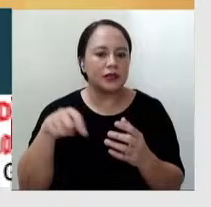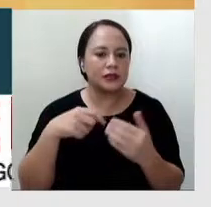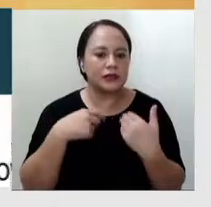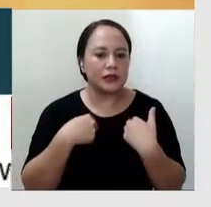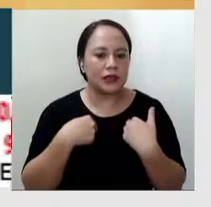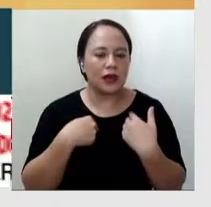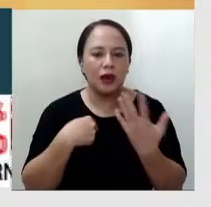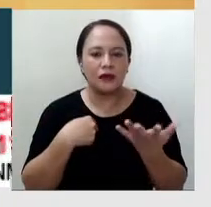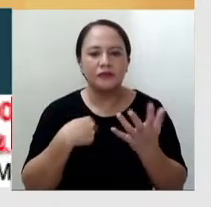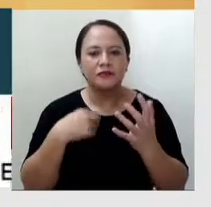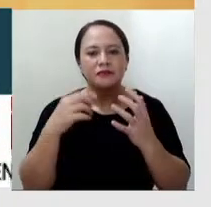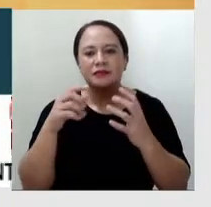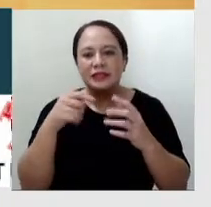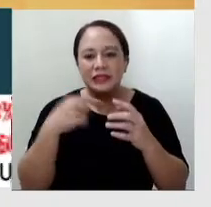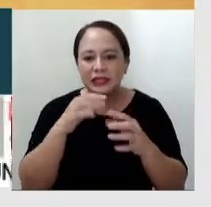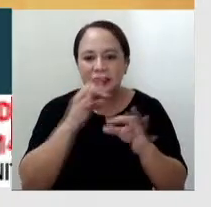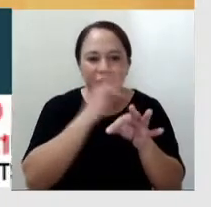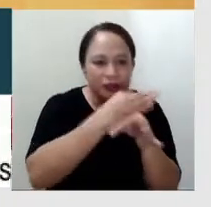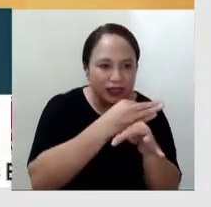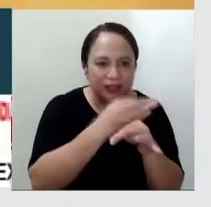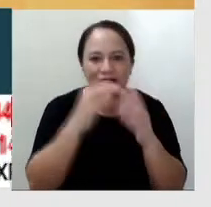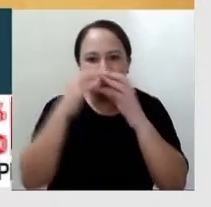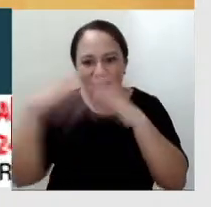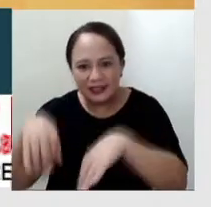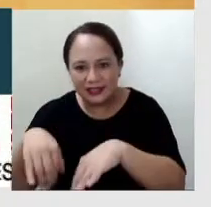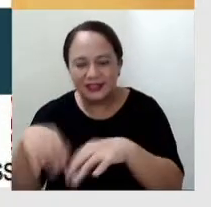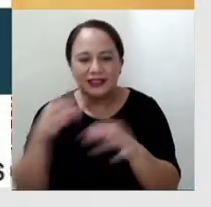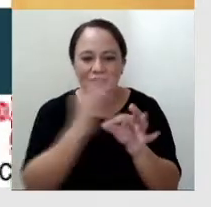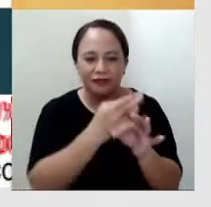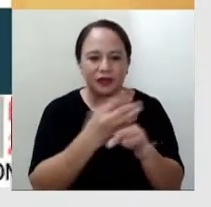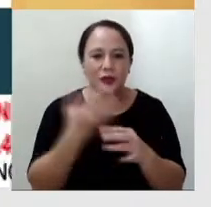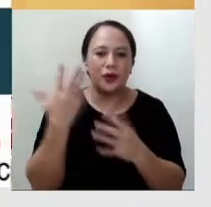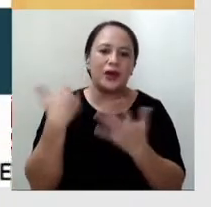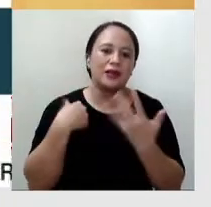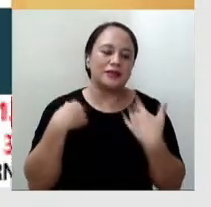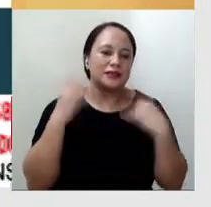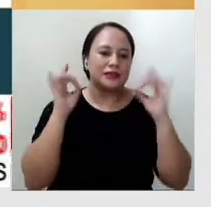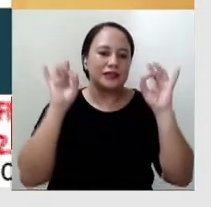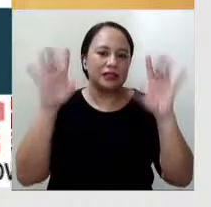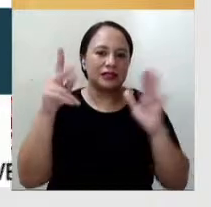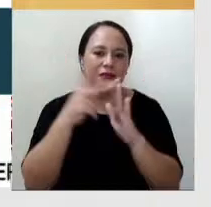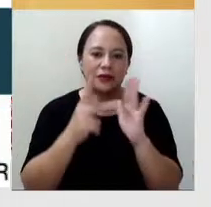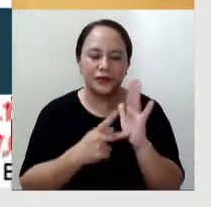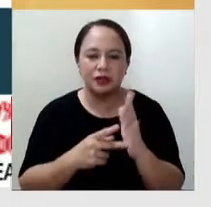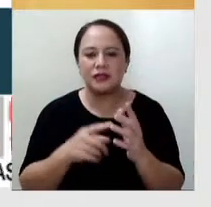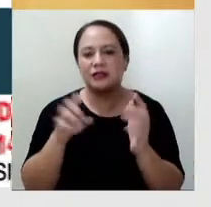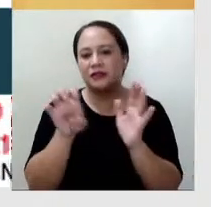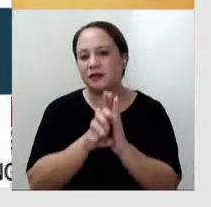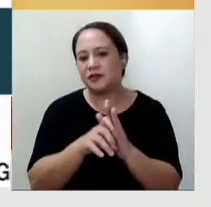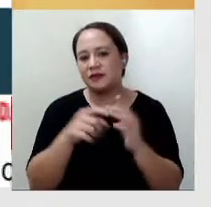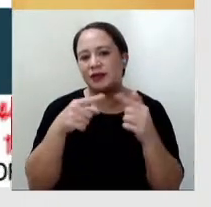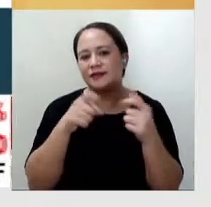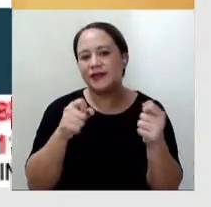dismantling as well of very harmful policies like the Anti-Terrorism Act.